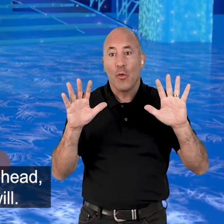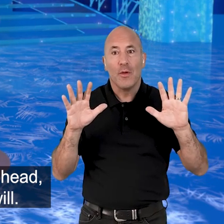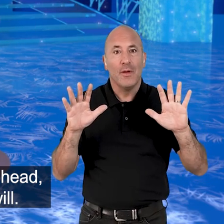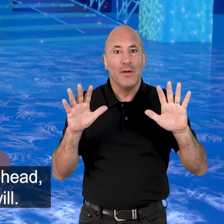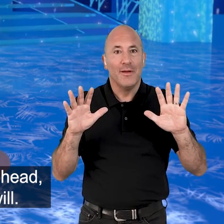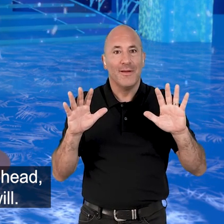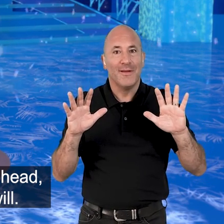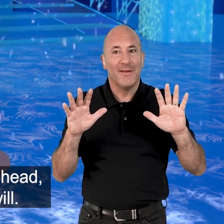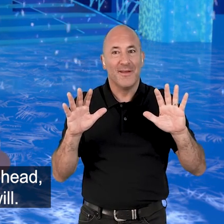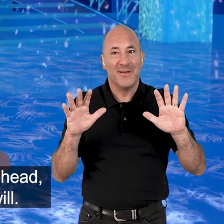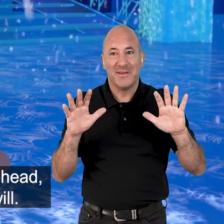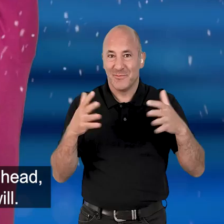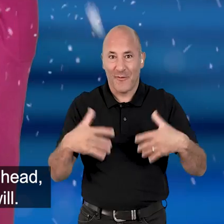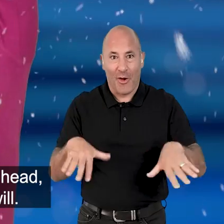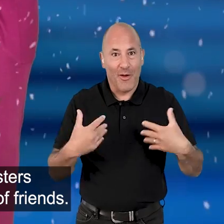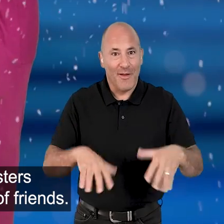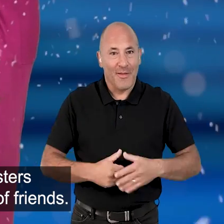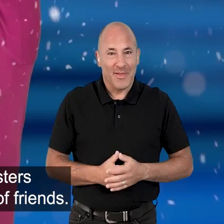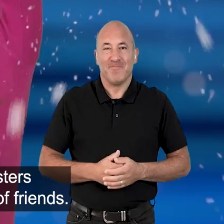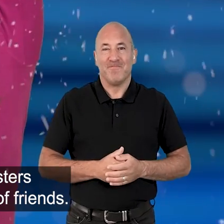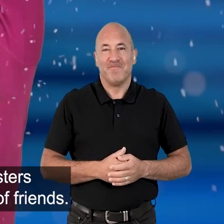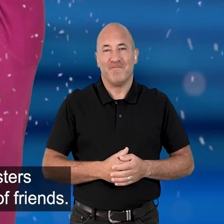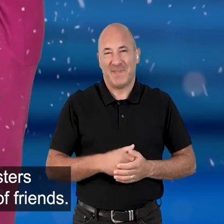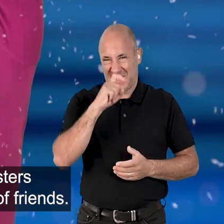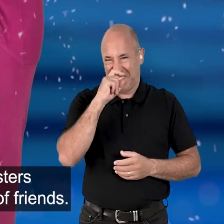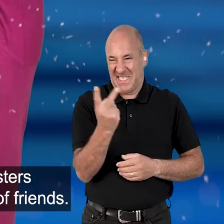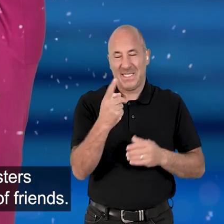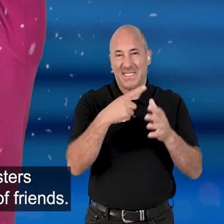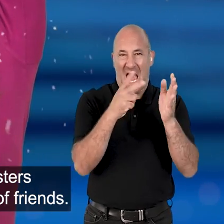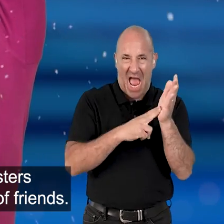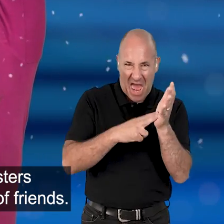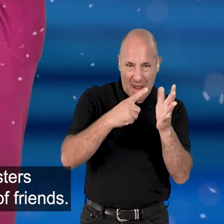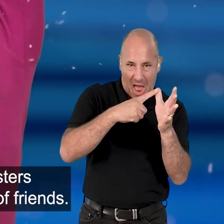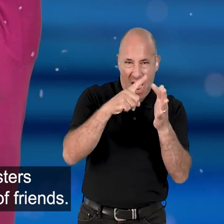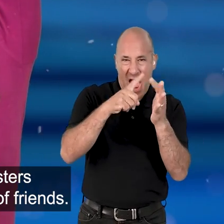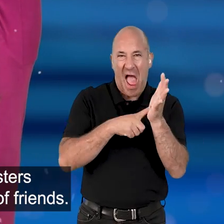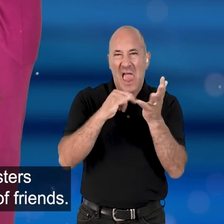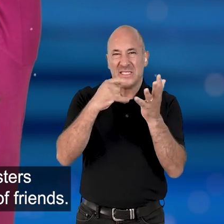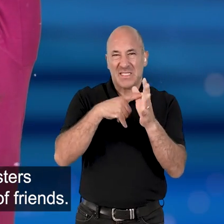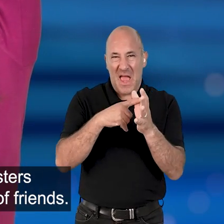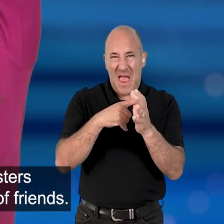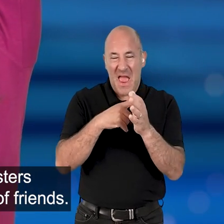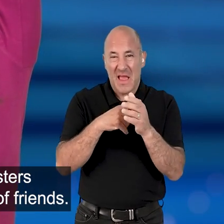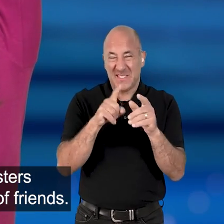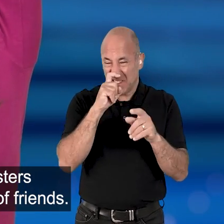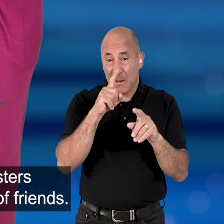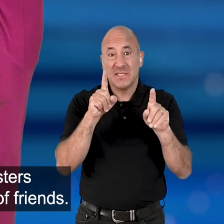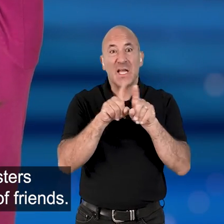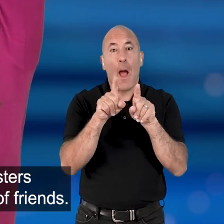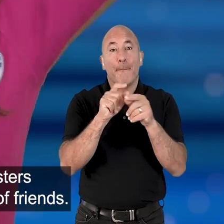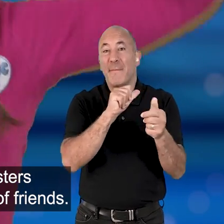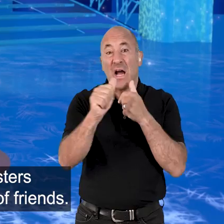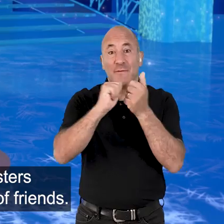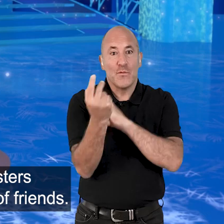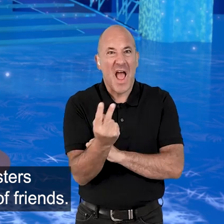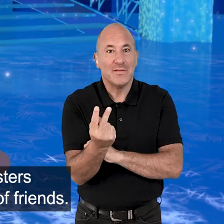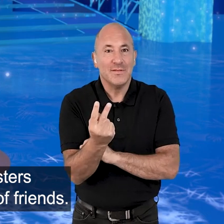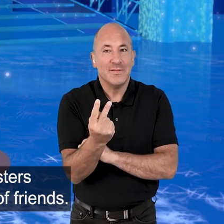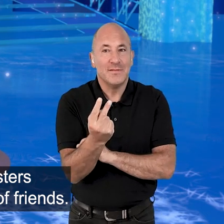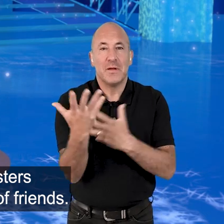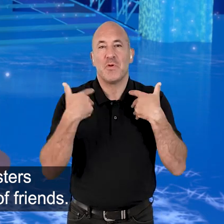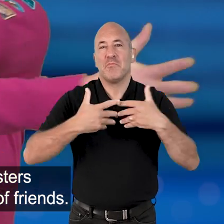zoo, at will. Now Anna and Elsa were sisters, but they were also the very best of friends.